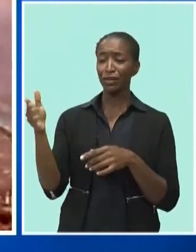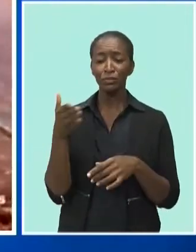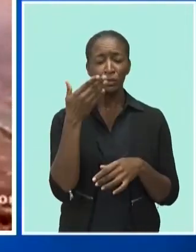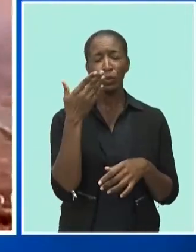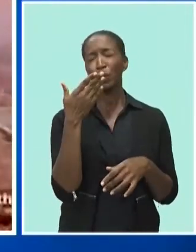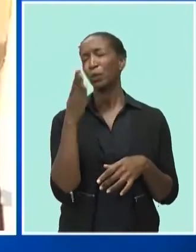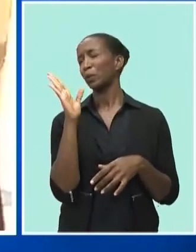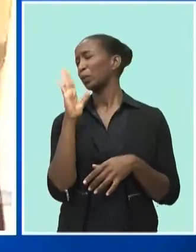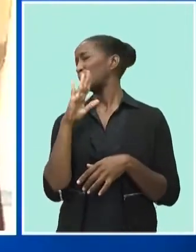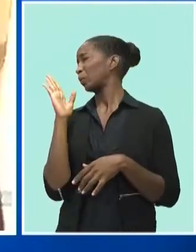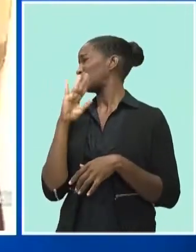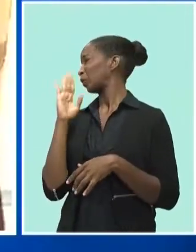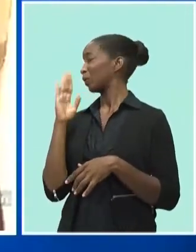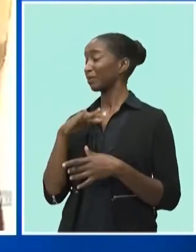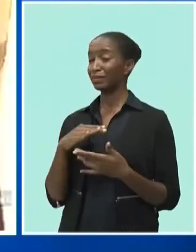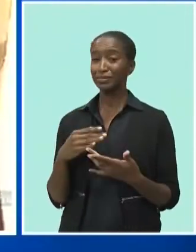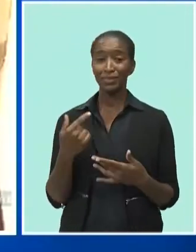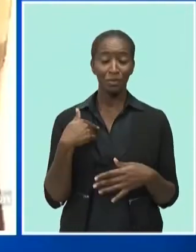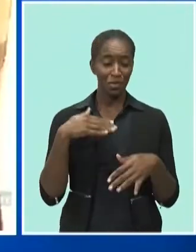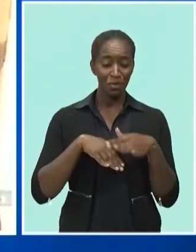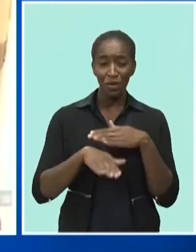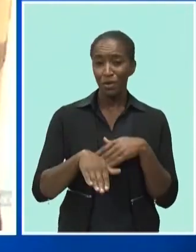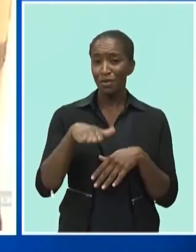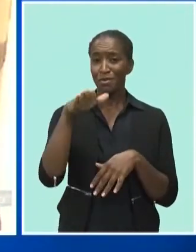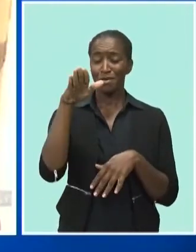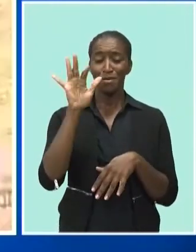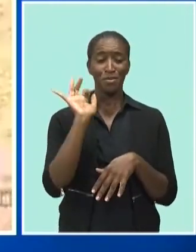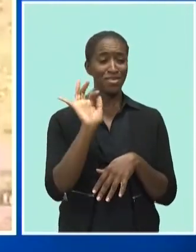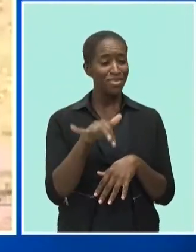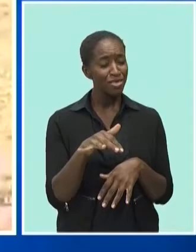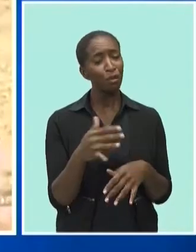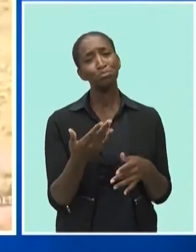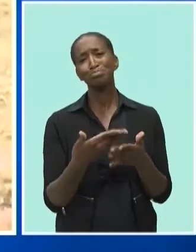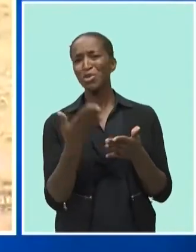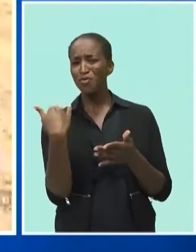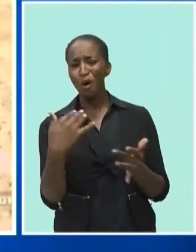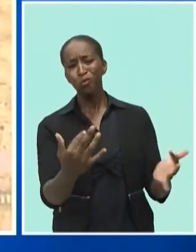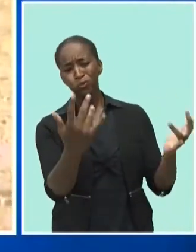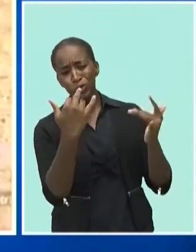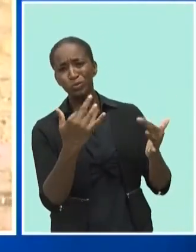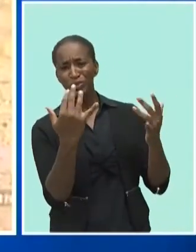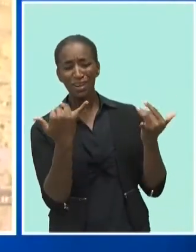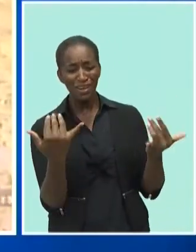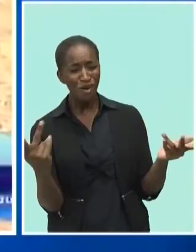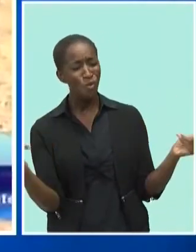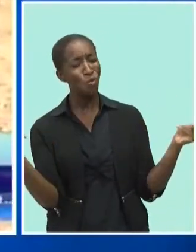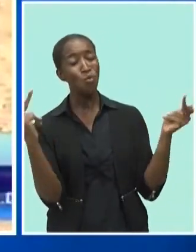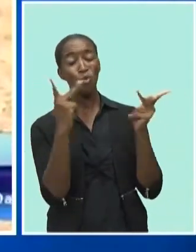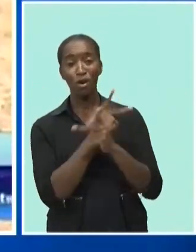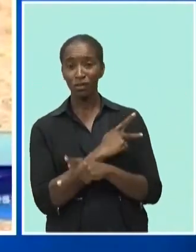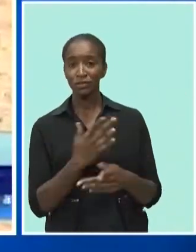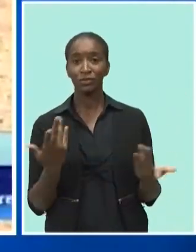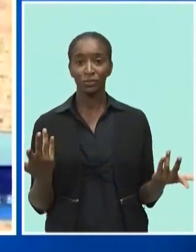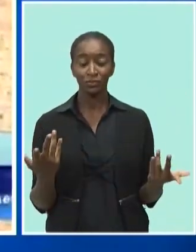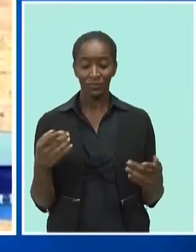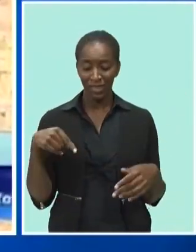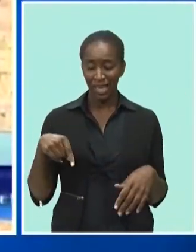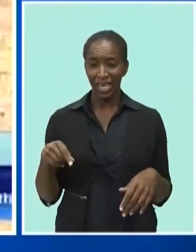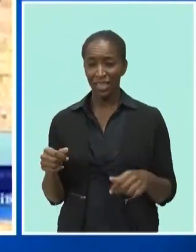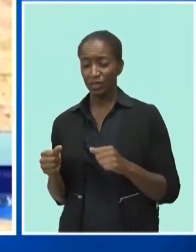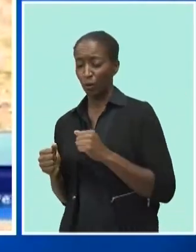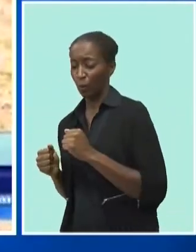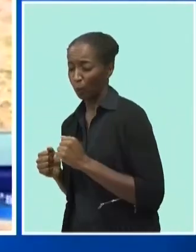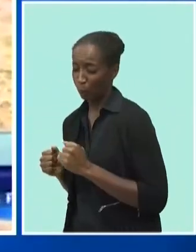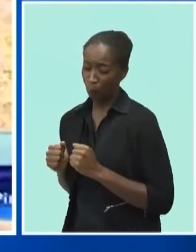I grew up right here in Bordentown, and this is the worst I was seeing it there. Walking through this thick mud of sargassum is like wading through